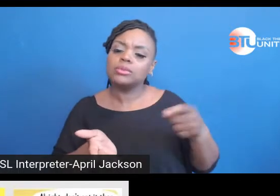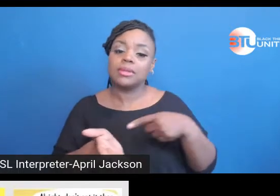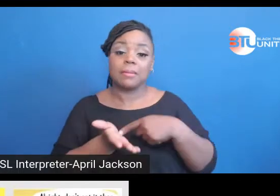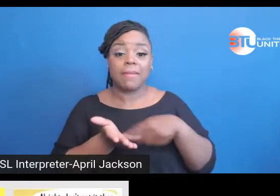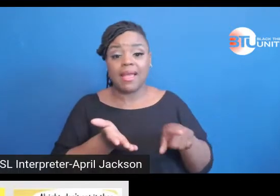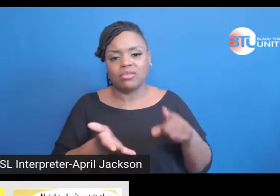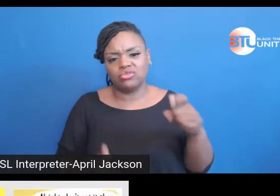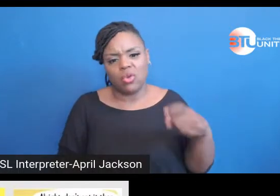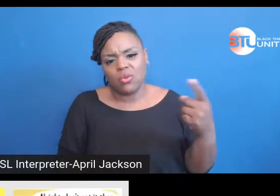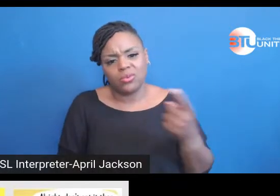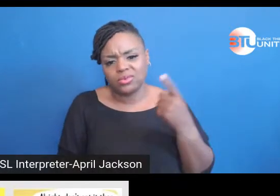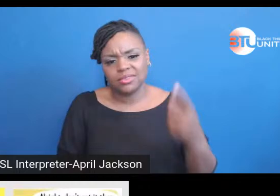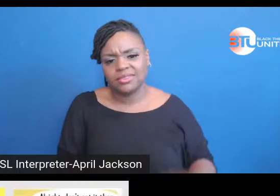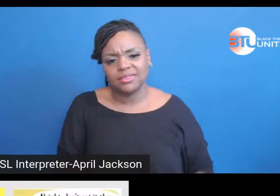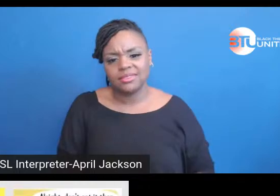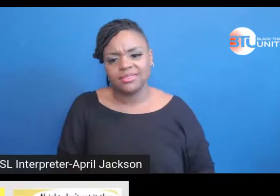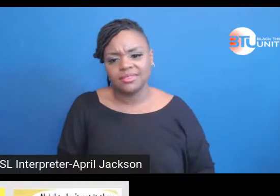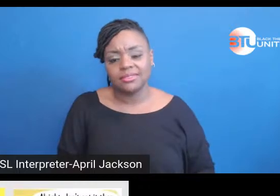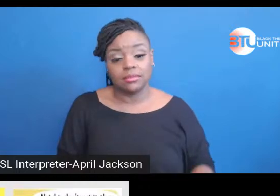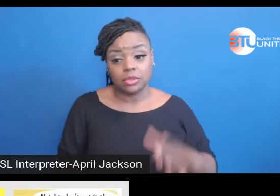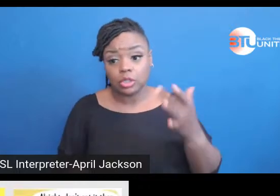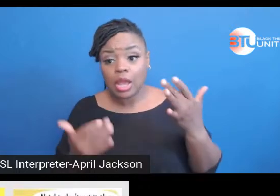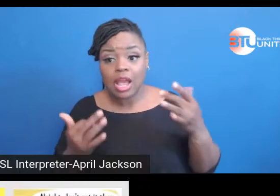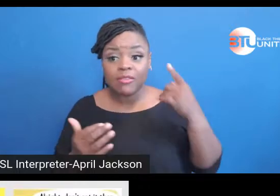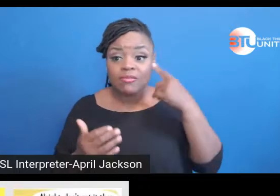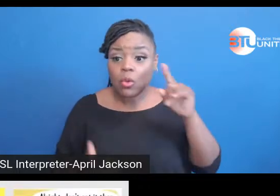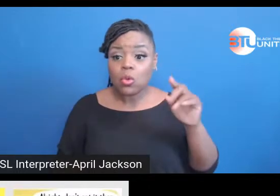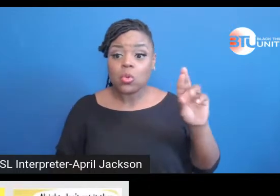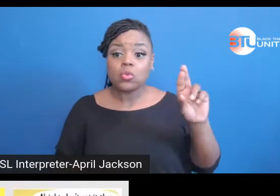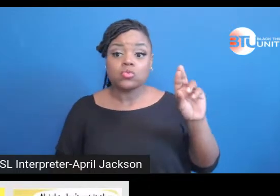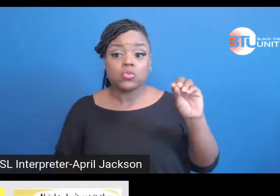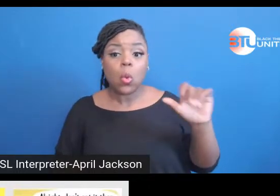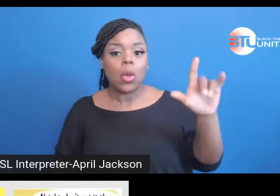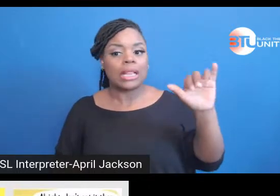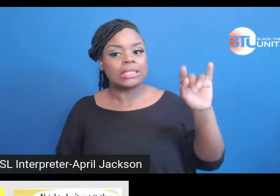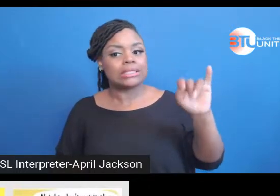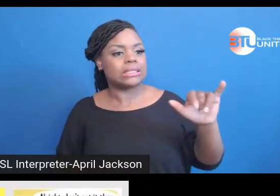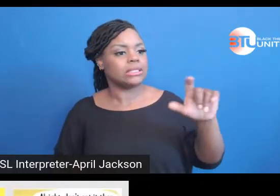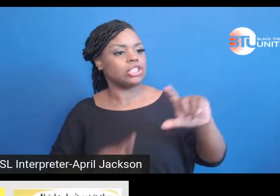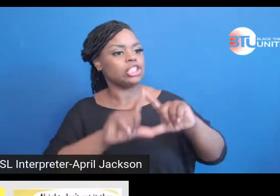waiting for that royalty check, it may or may not come just by performing a song.